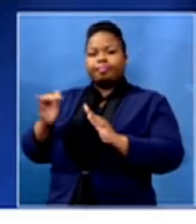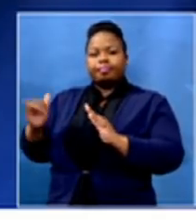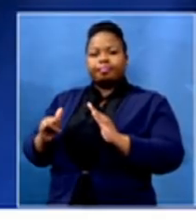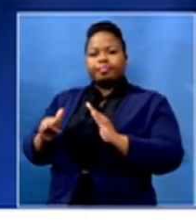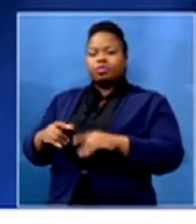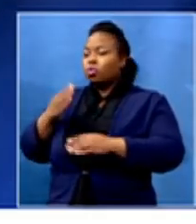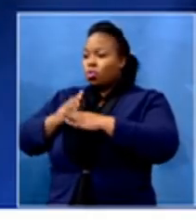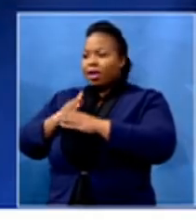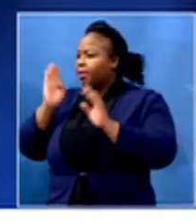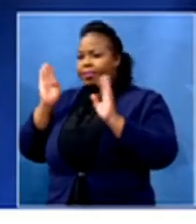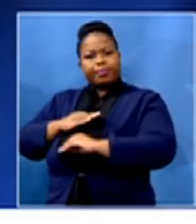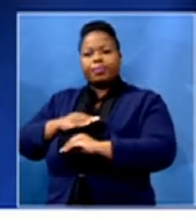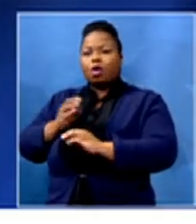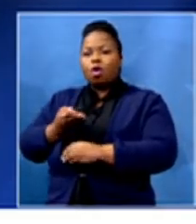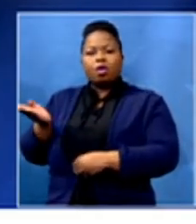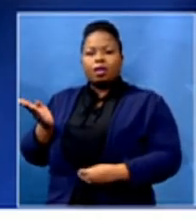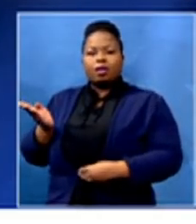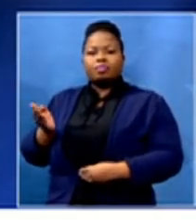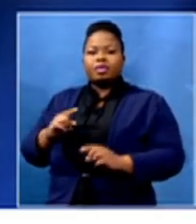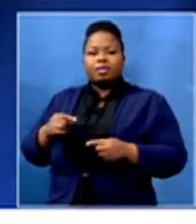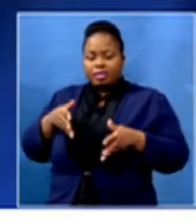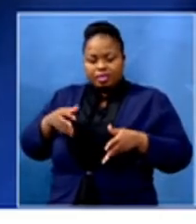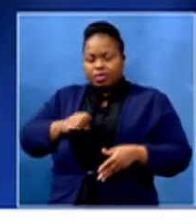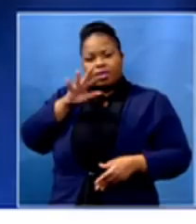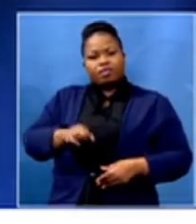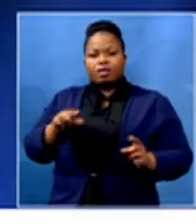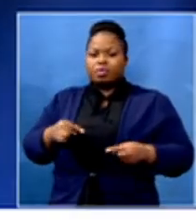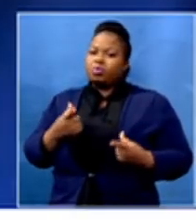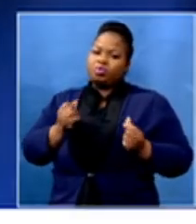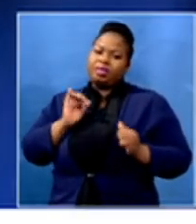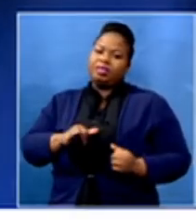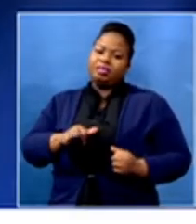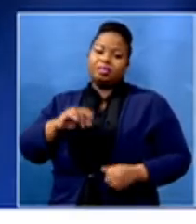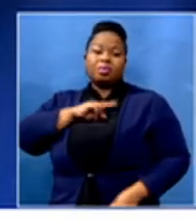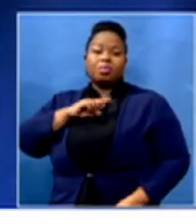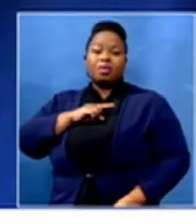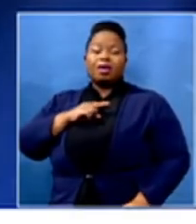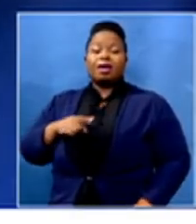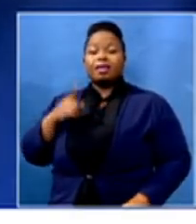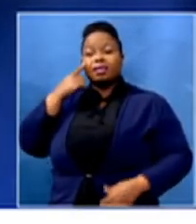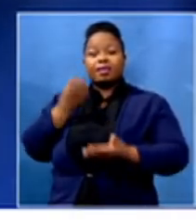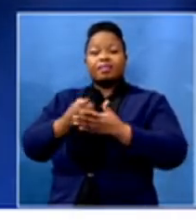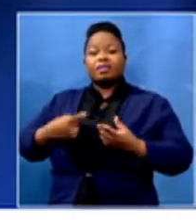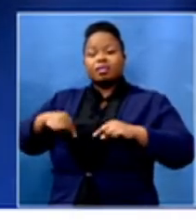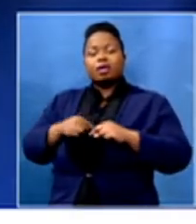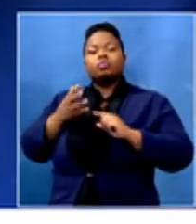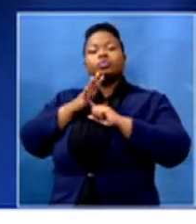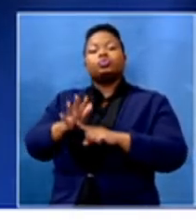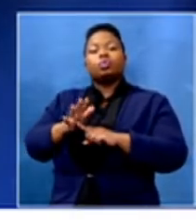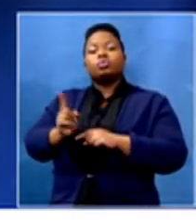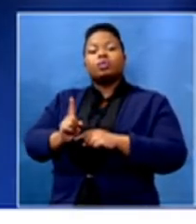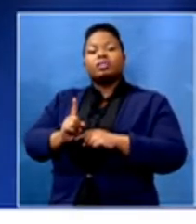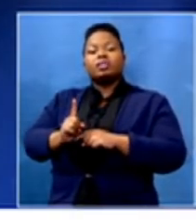was working. We can't do that in South Africa because, firstly, our evidence showed that the